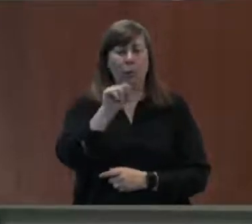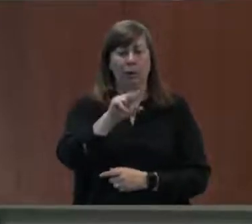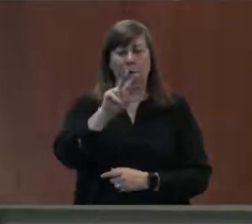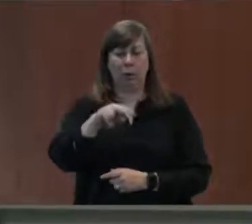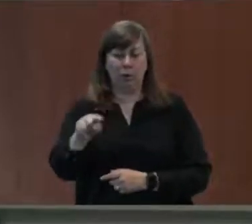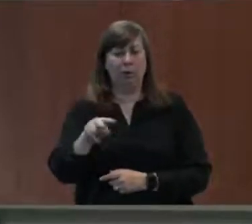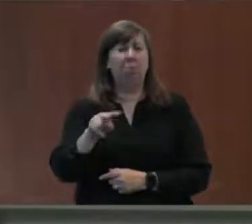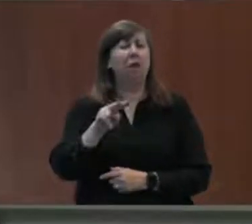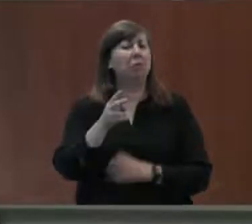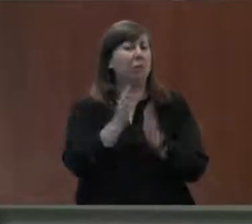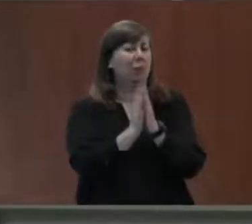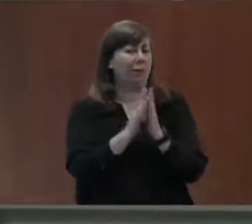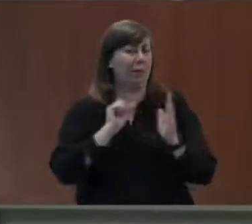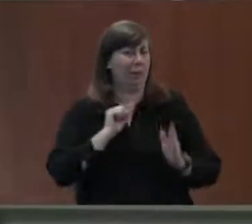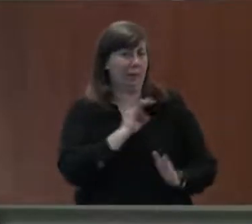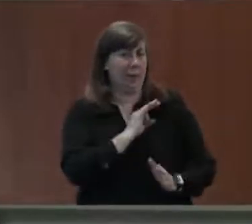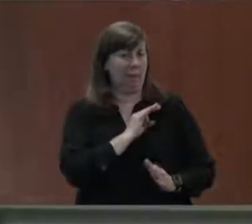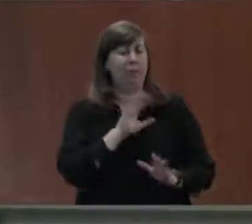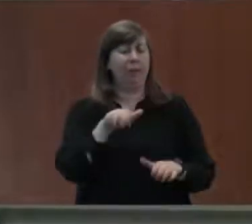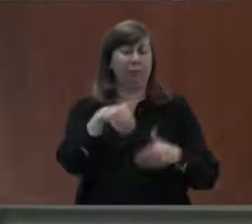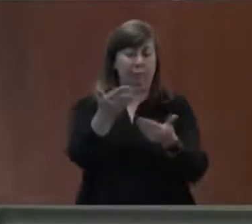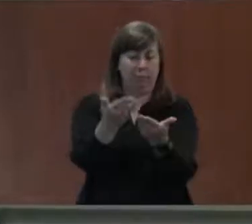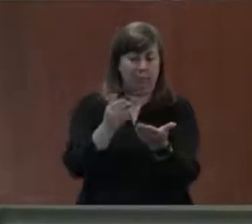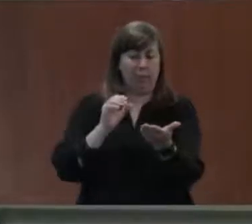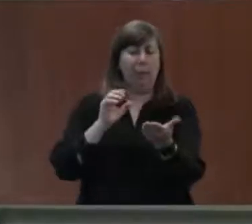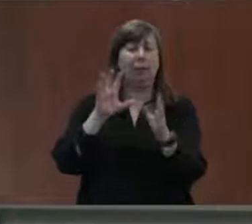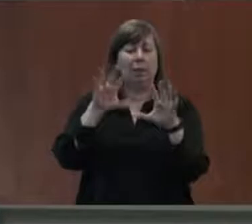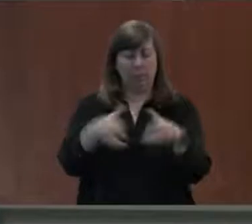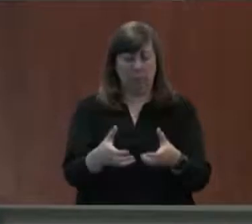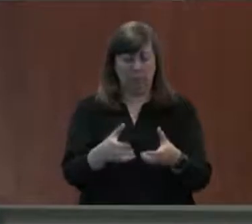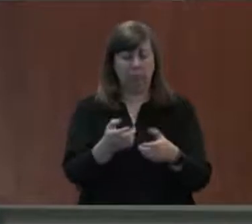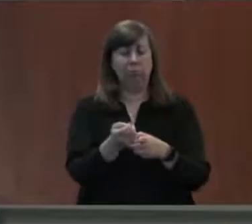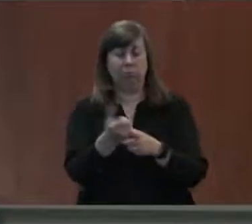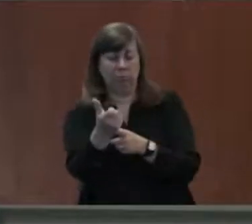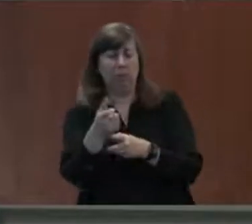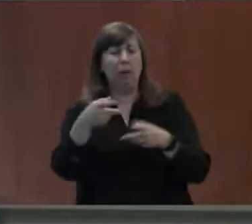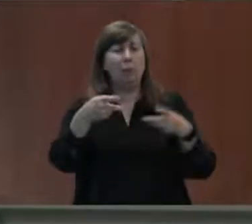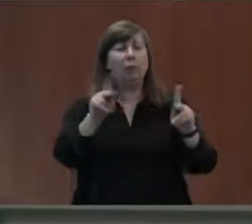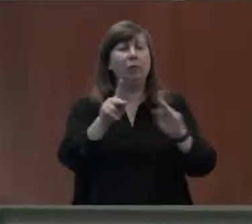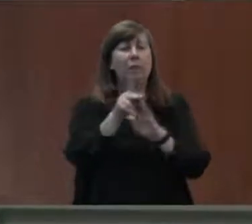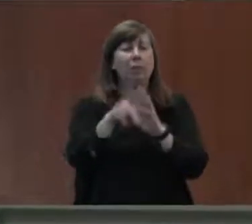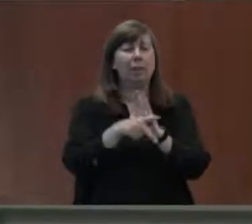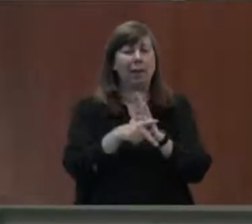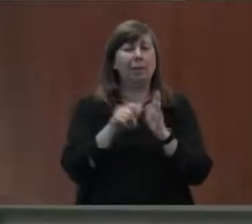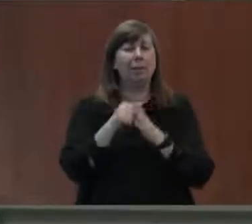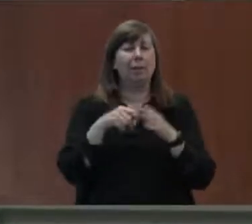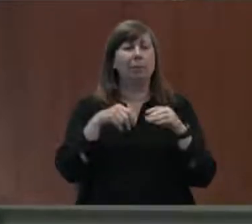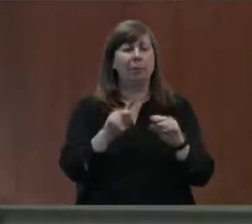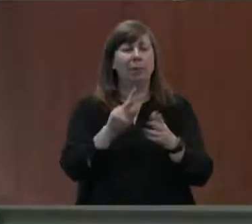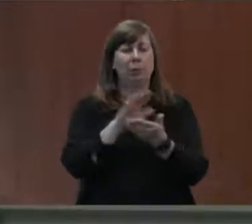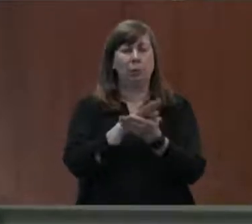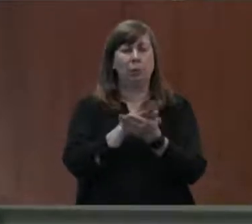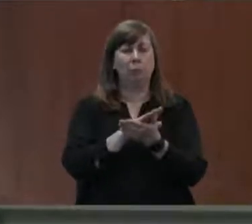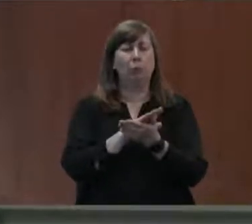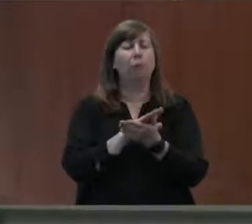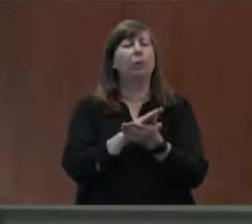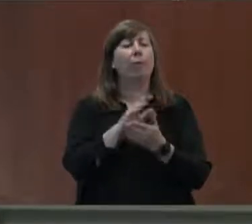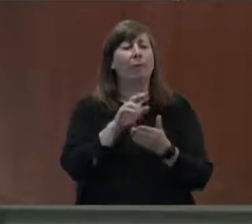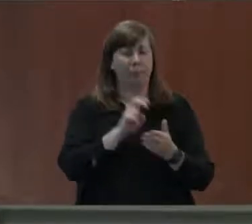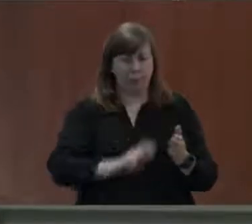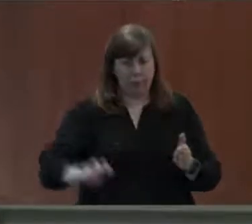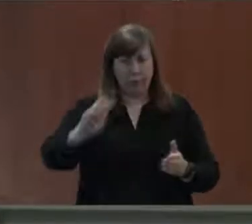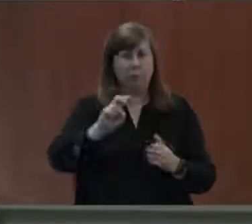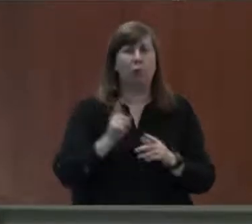request of staff. Staff recommended to the committee, and the committee agreed to remove the provision in the policy that permits school-sponsored travel